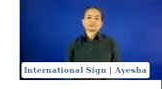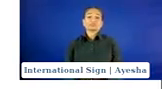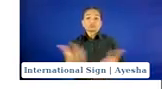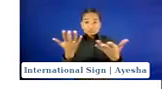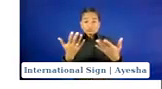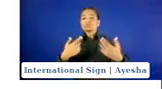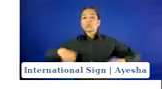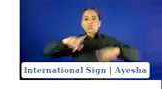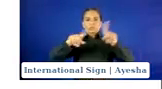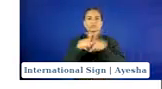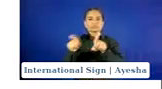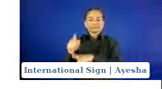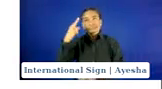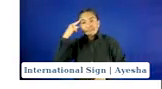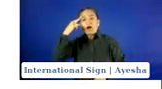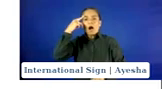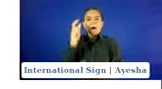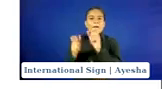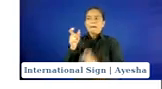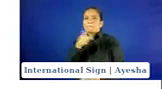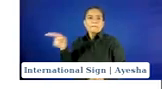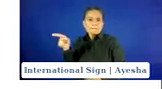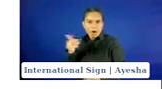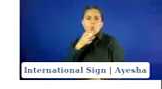supporting gender equality as improving